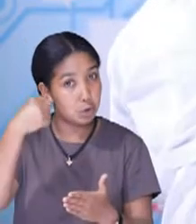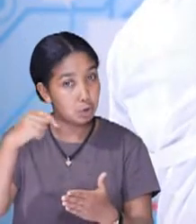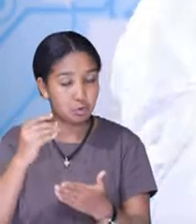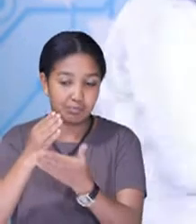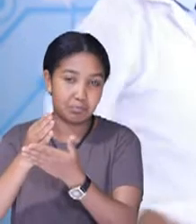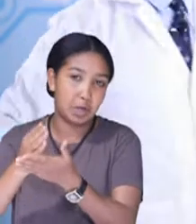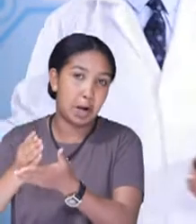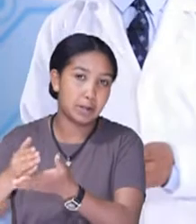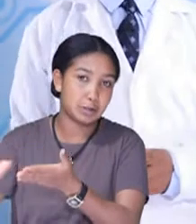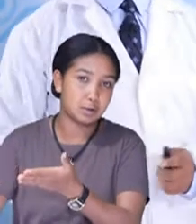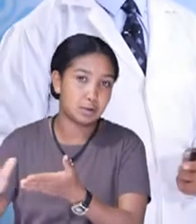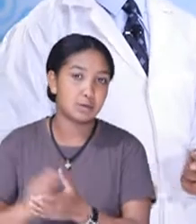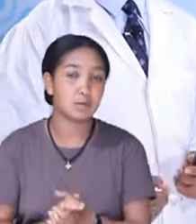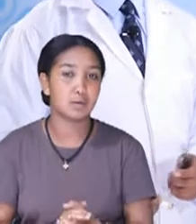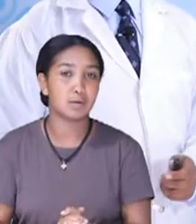also